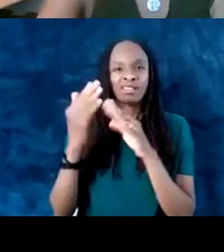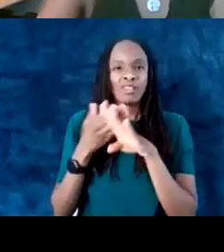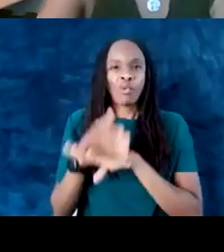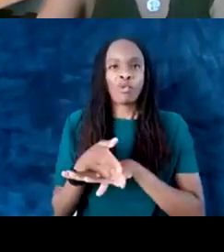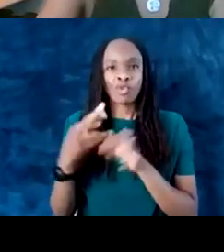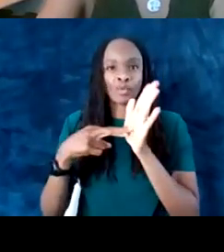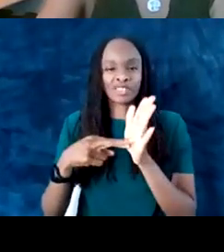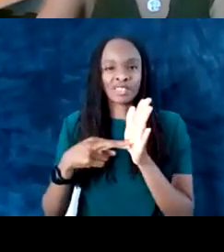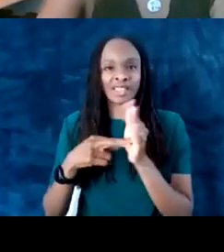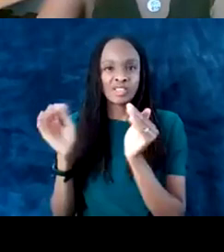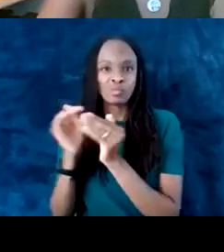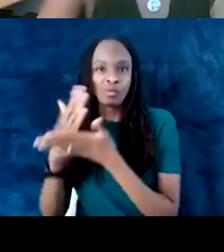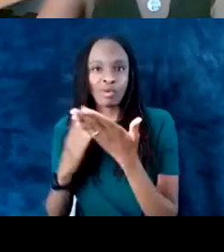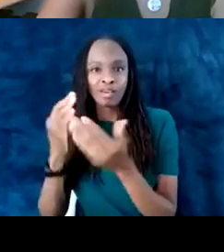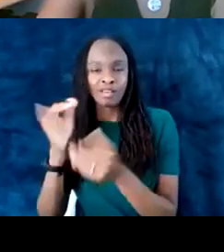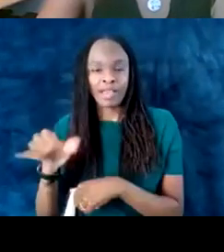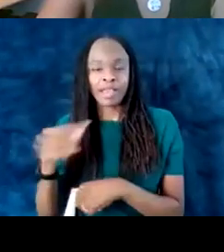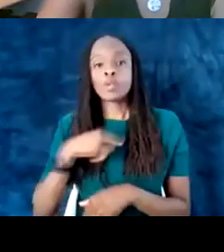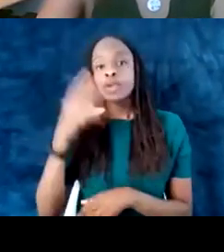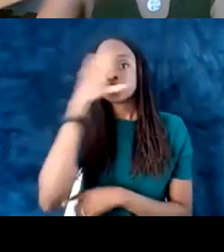it. And we assumed that